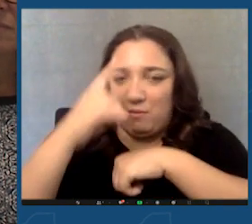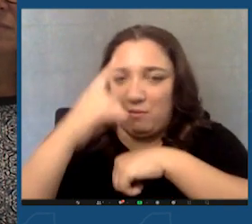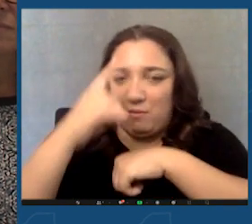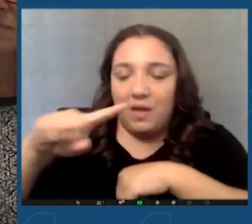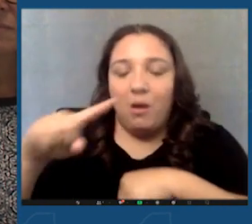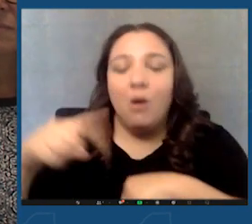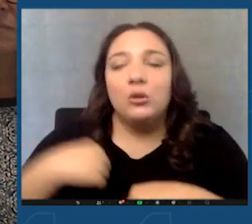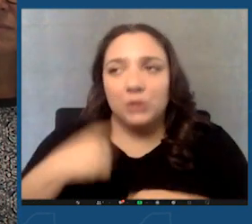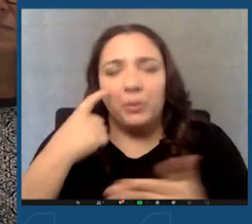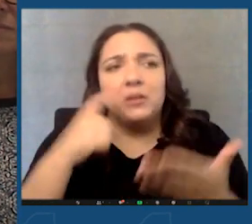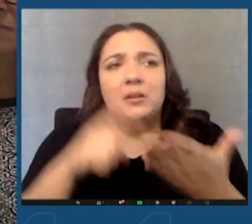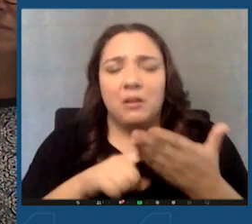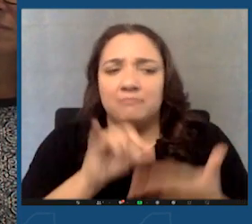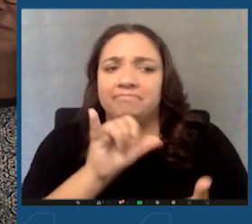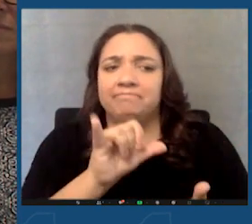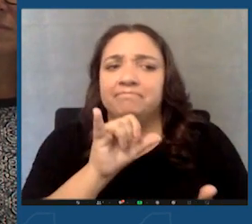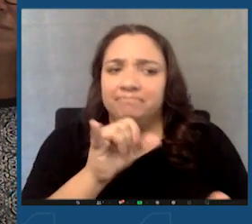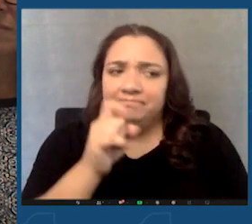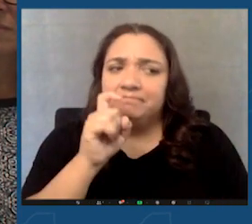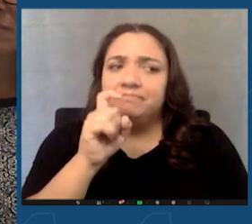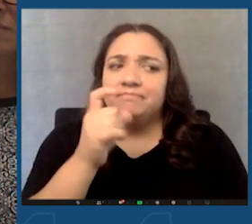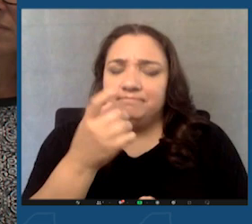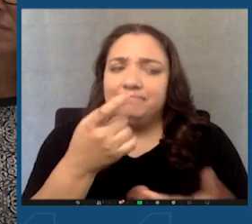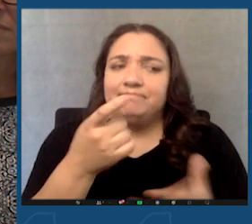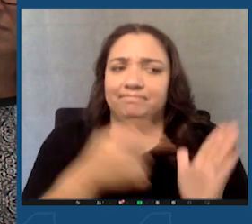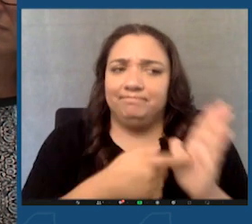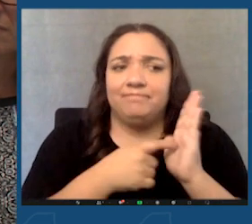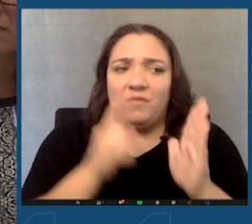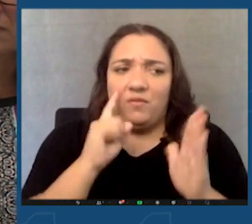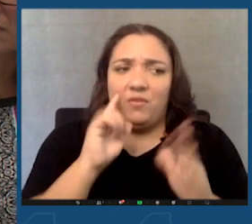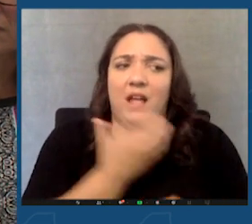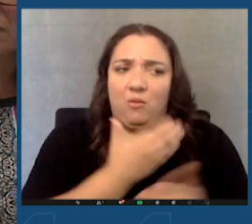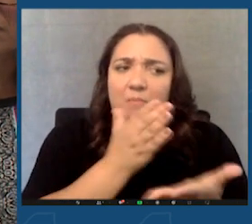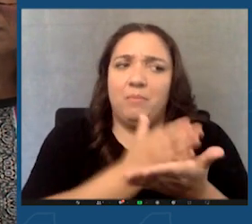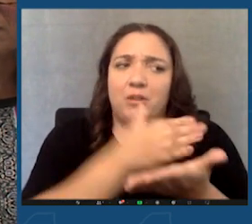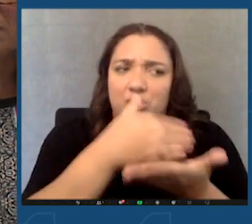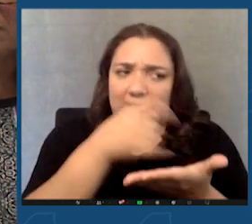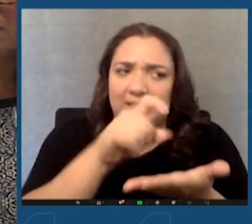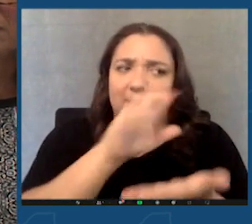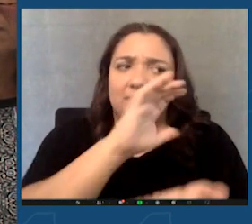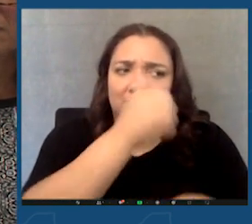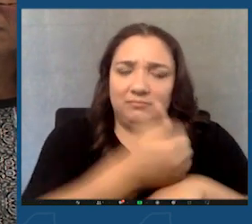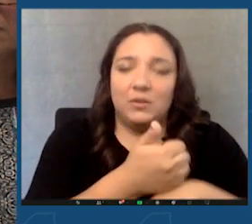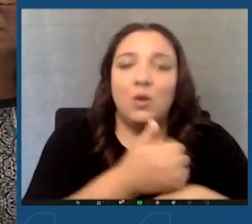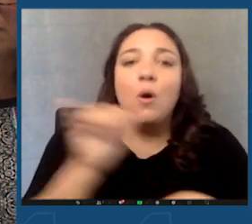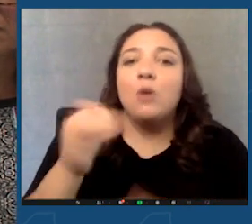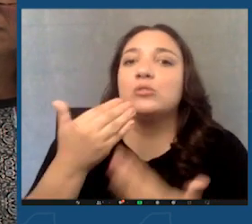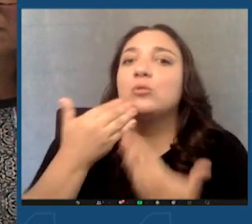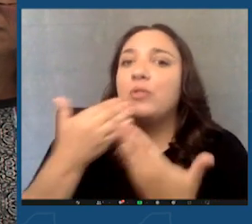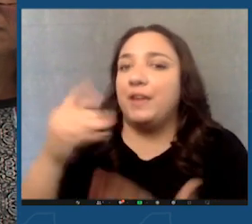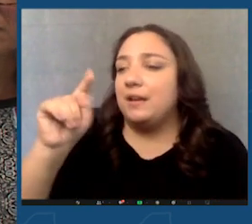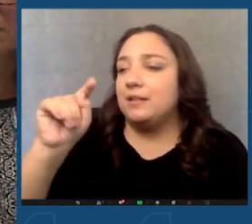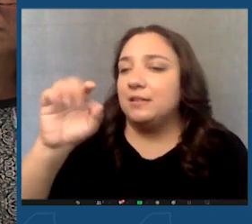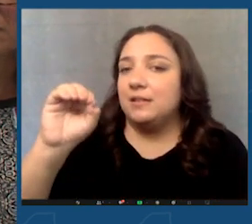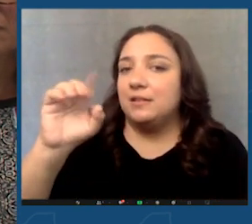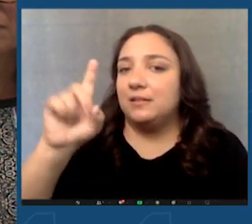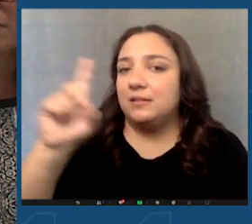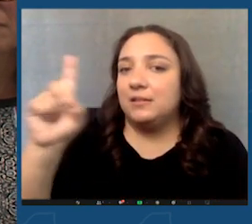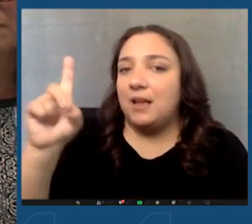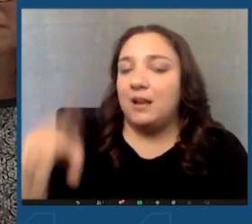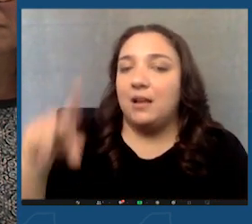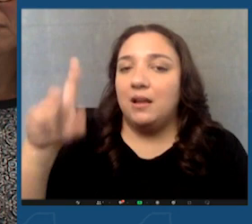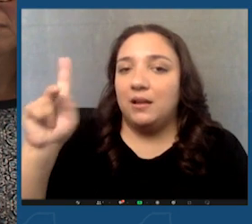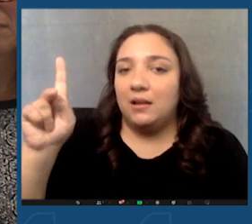in our budget, and I want to thank our partners in government, Senator Todd Kaminsky and Assemblymember Judy Griffin,